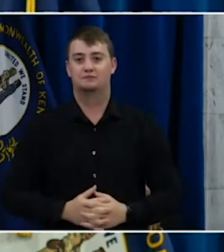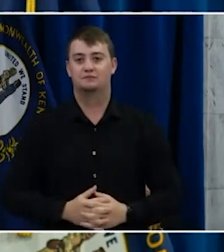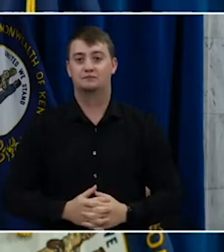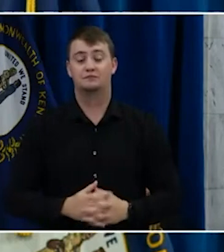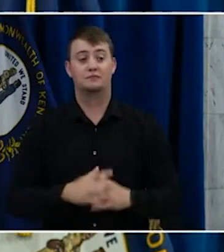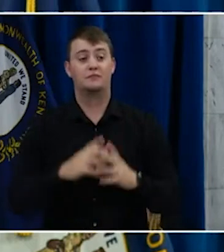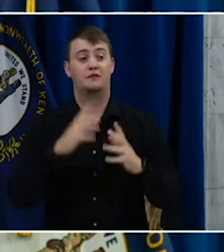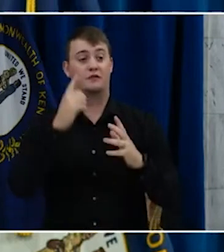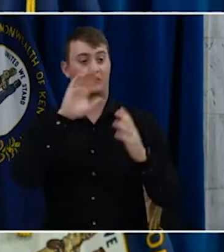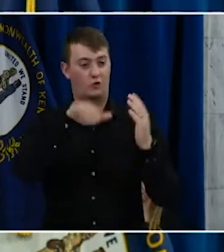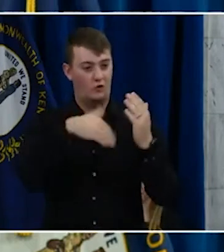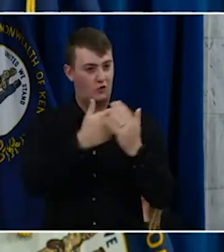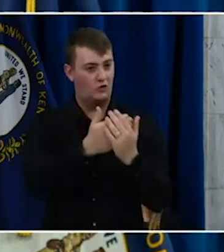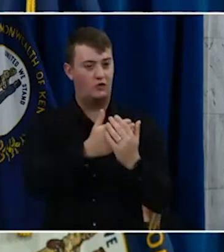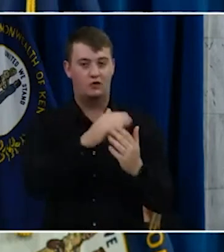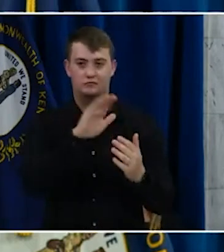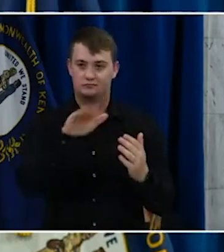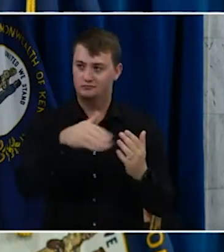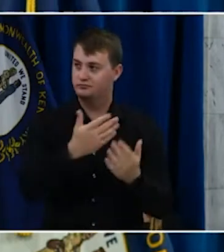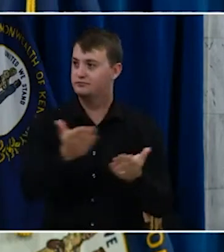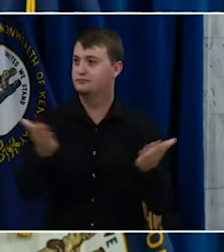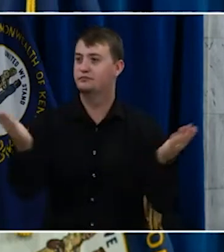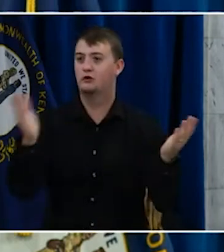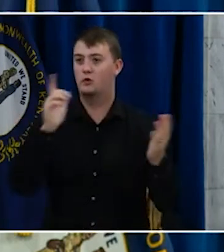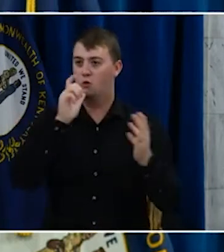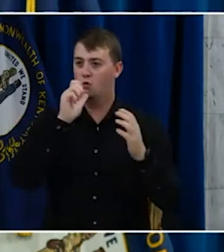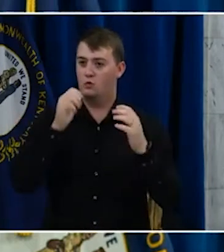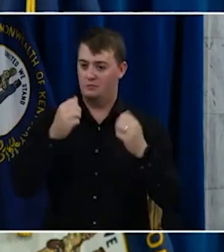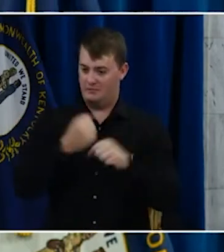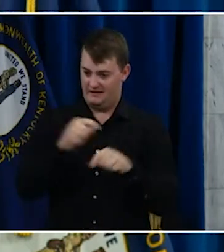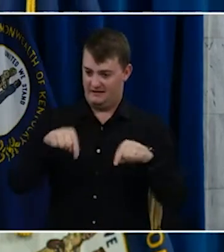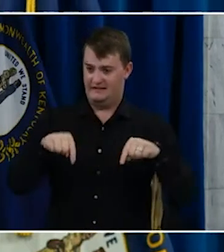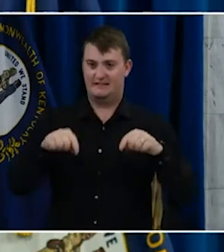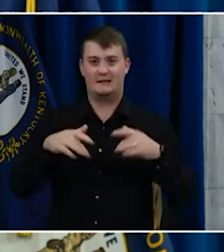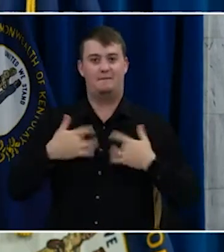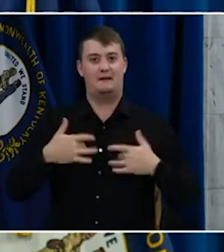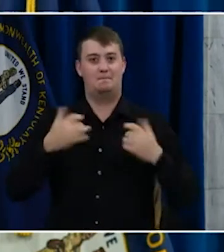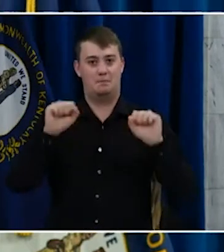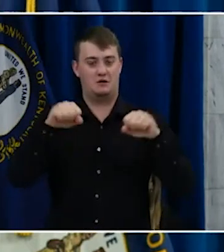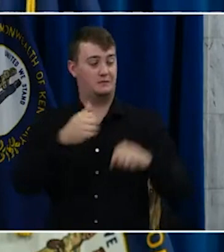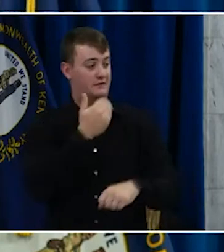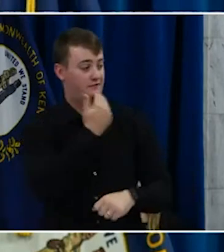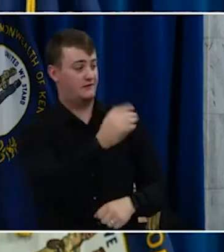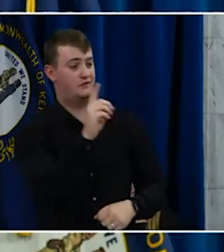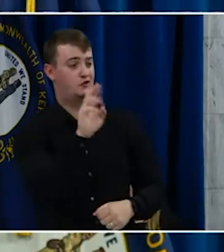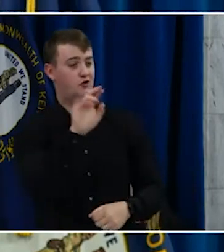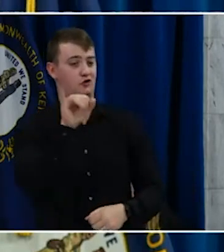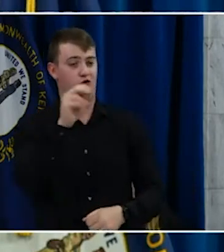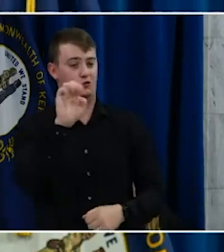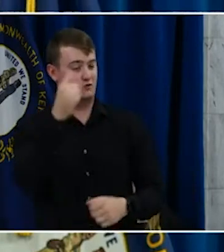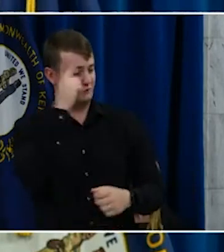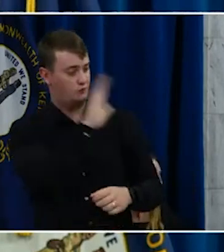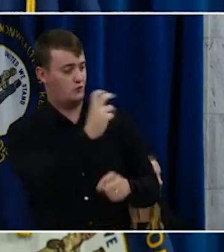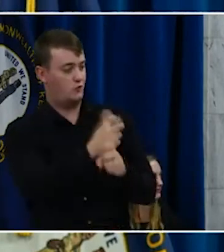And to all others that were behind the scenes that made this event possible. Again, Dr. Jones, thank you for your hard work.